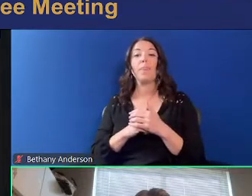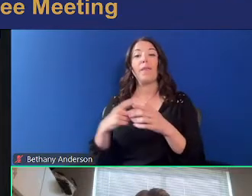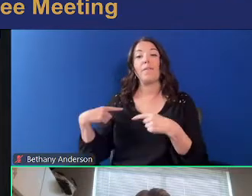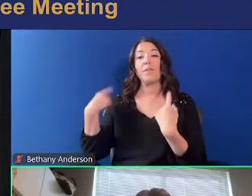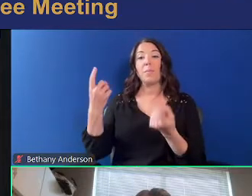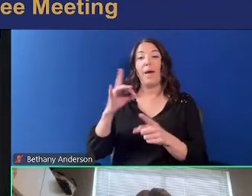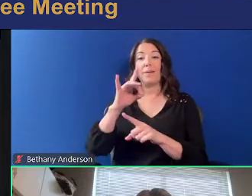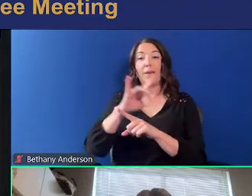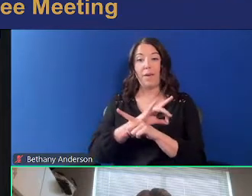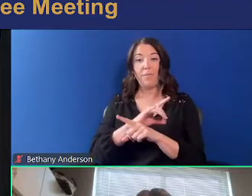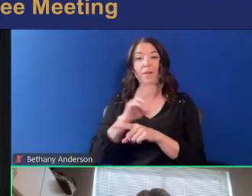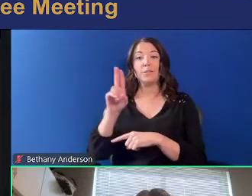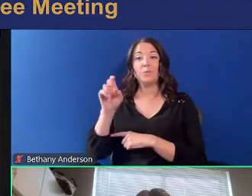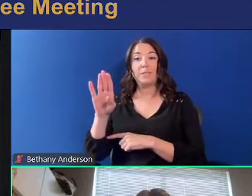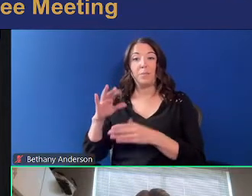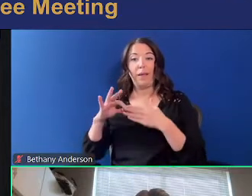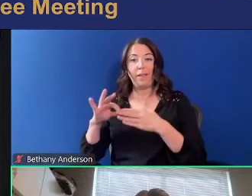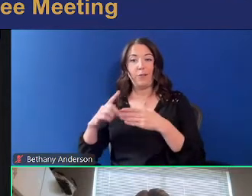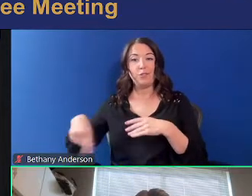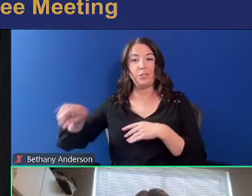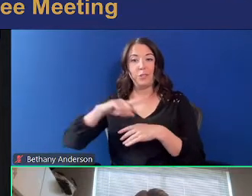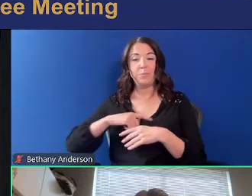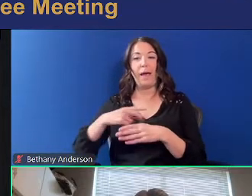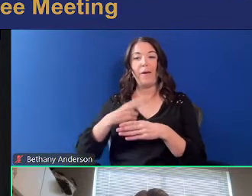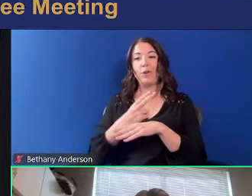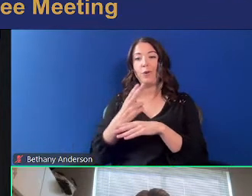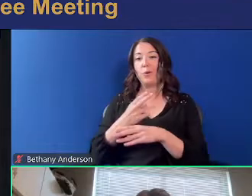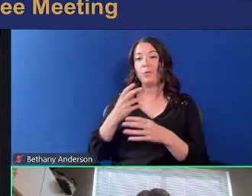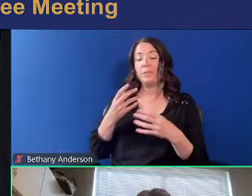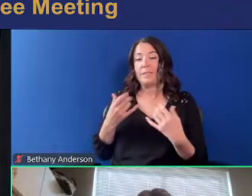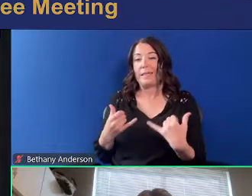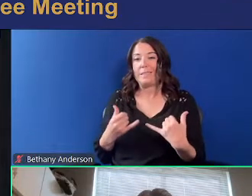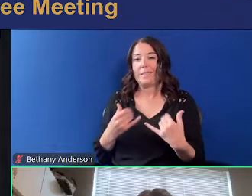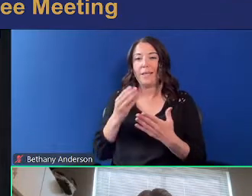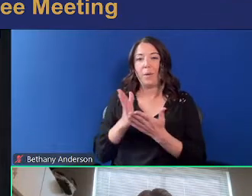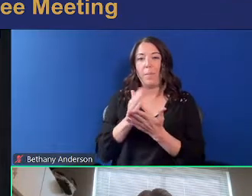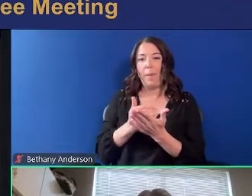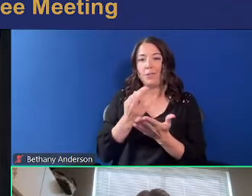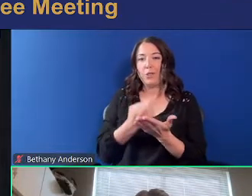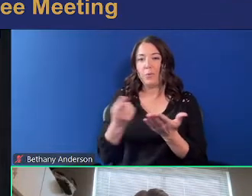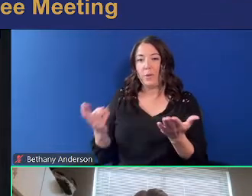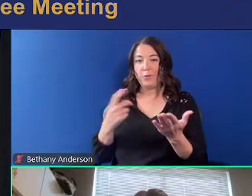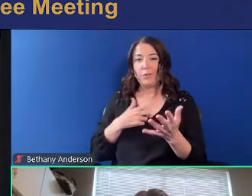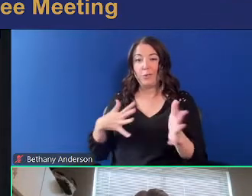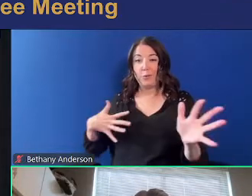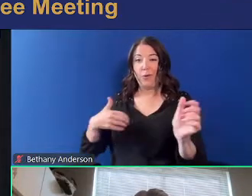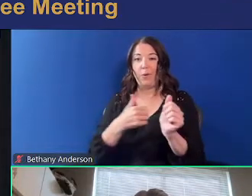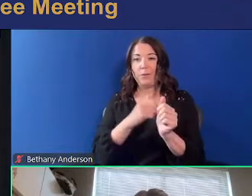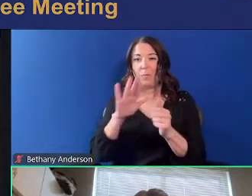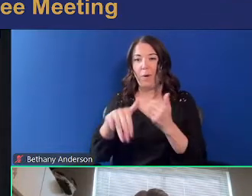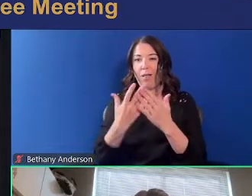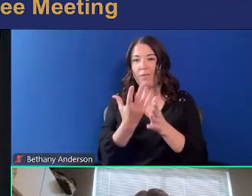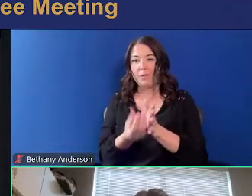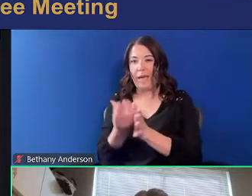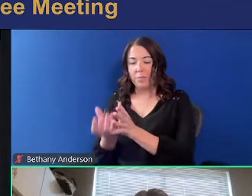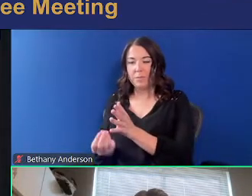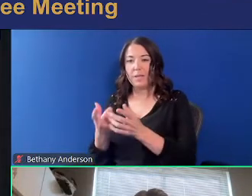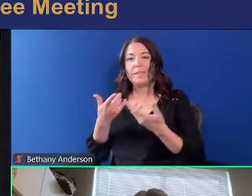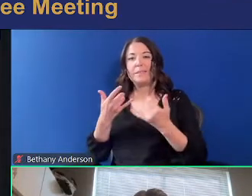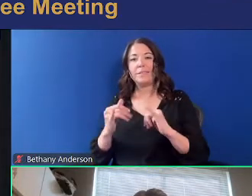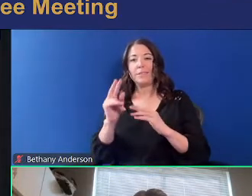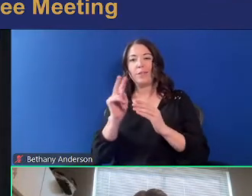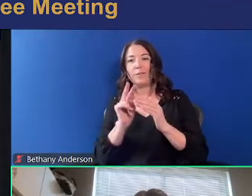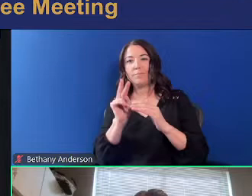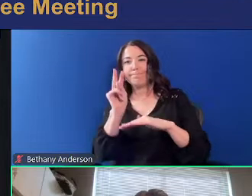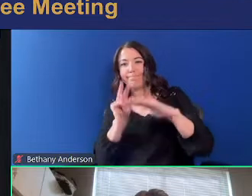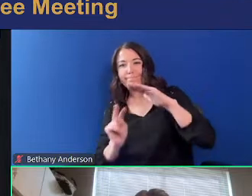the USDB leadership has utilized existing budgetary resources to address these gaps while evaluating the long-term impacts of